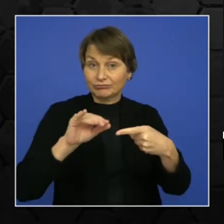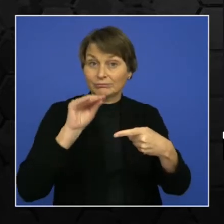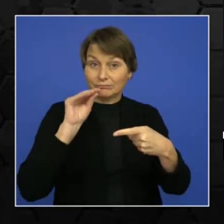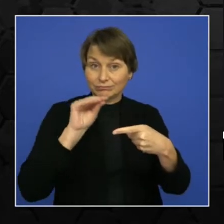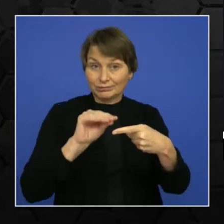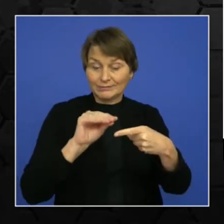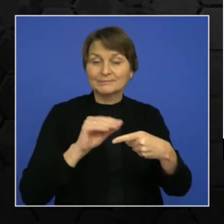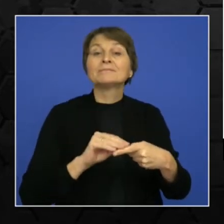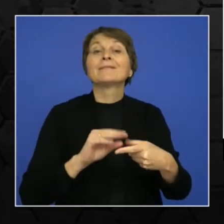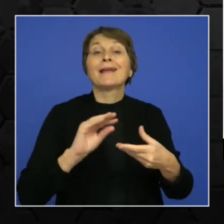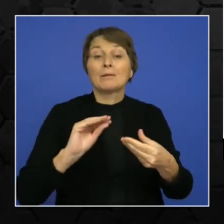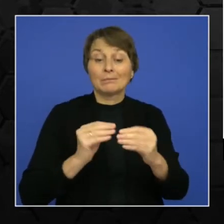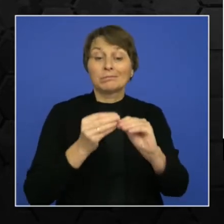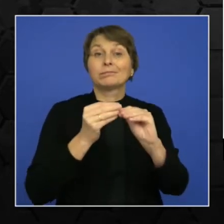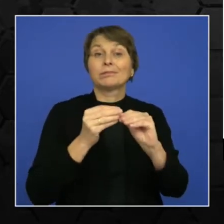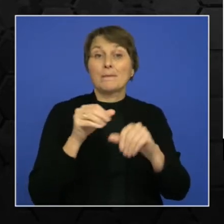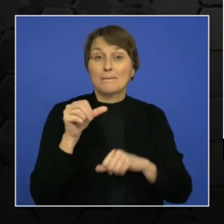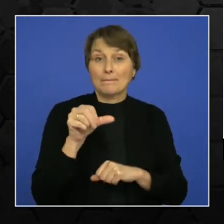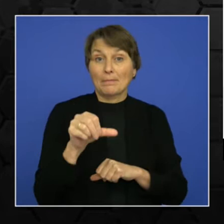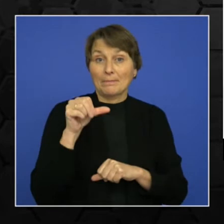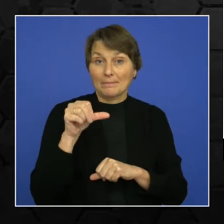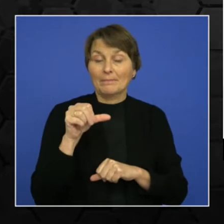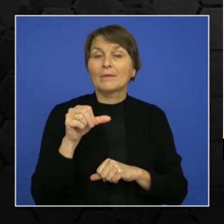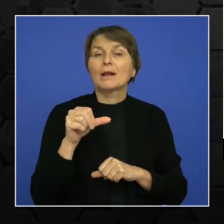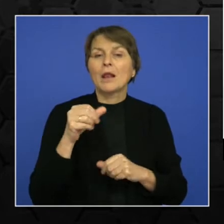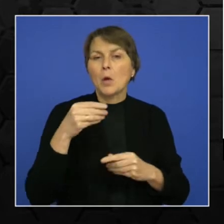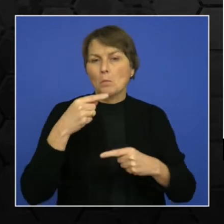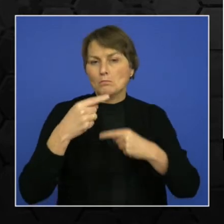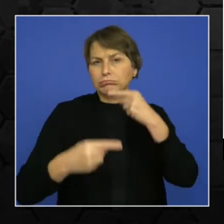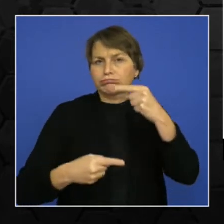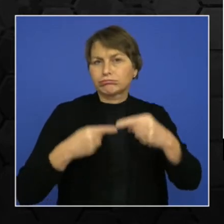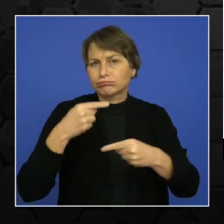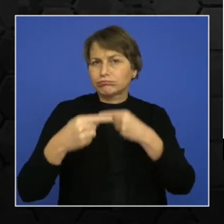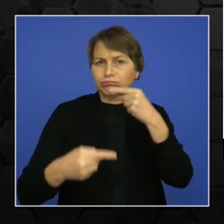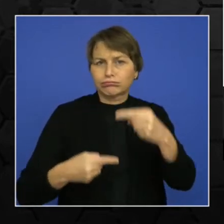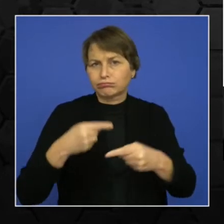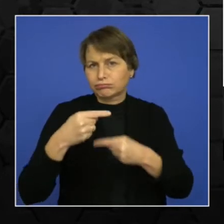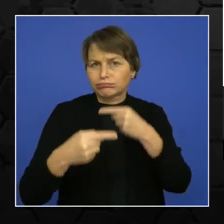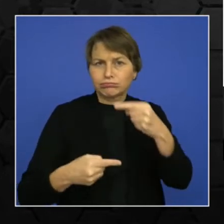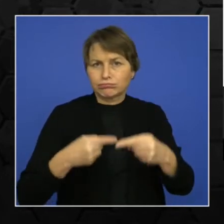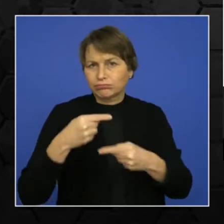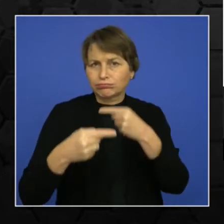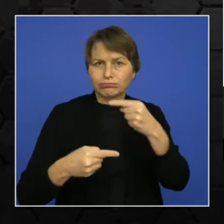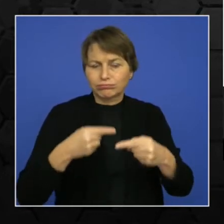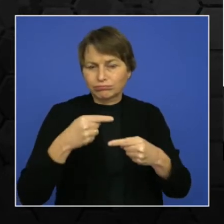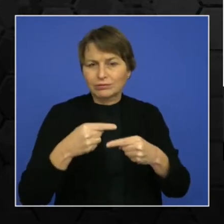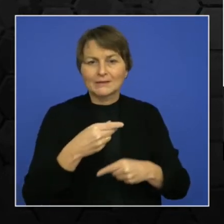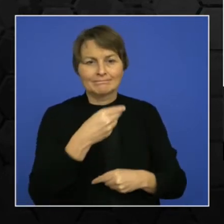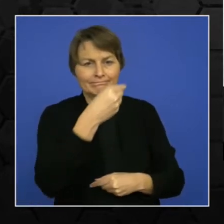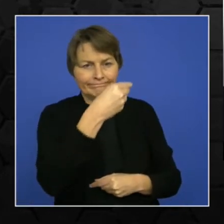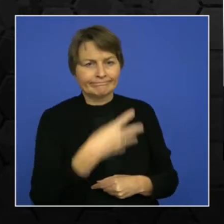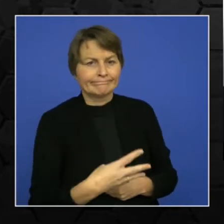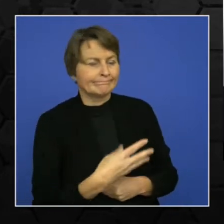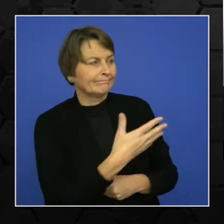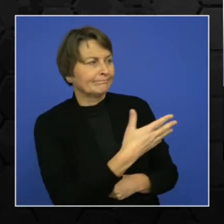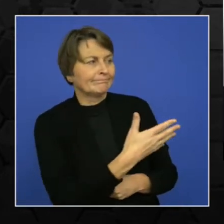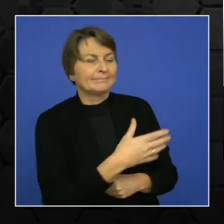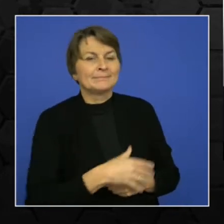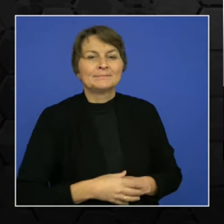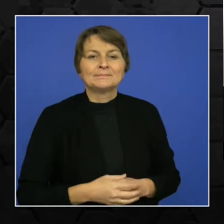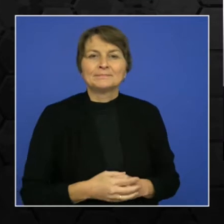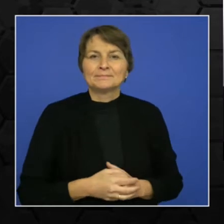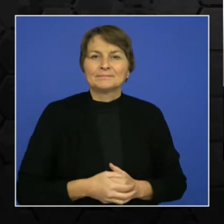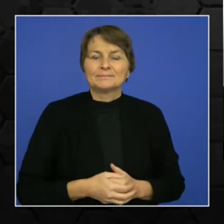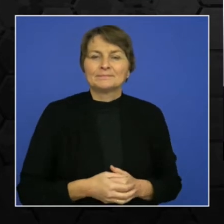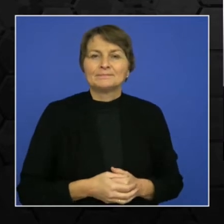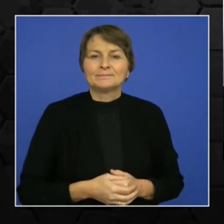and now it will take some time to provision new one. And here you go, after your validation is successful. This is the